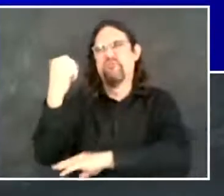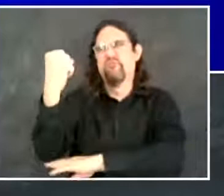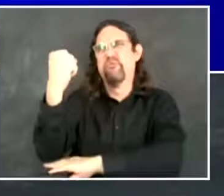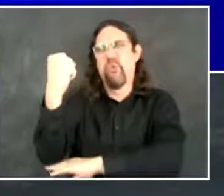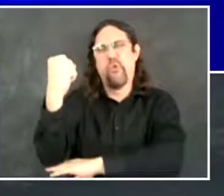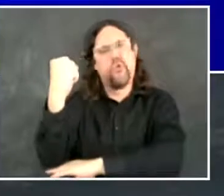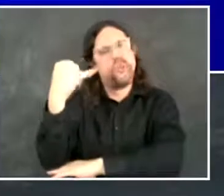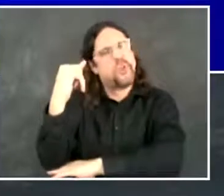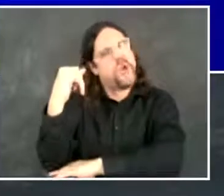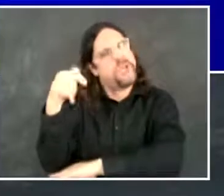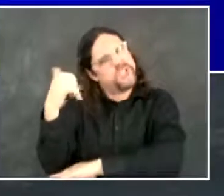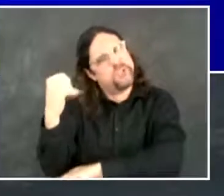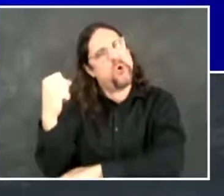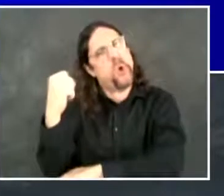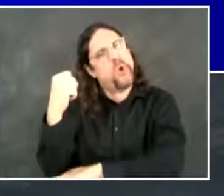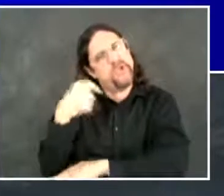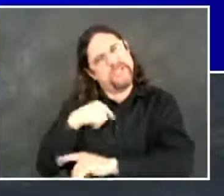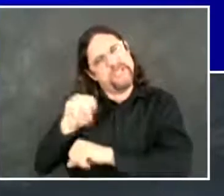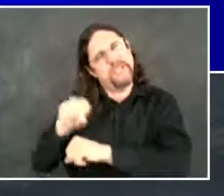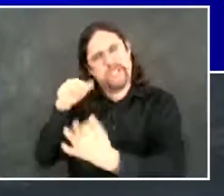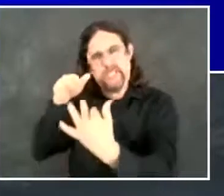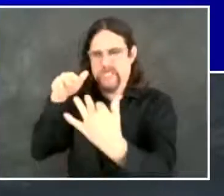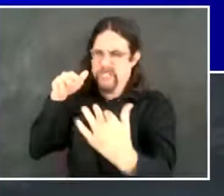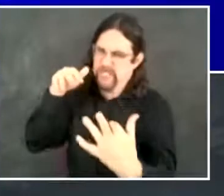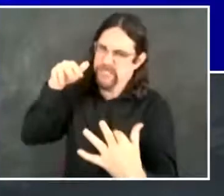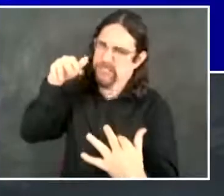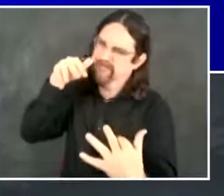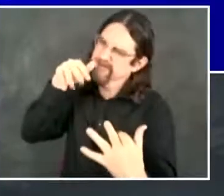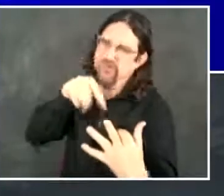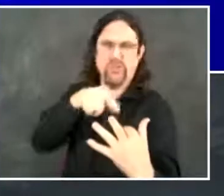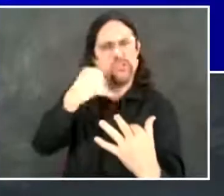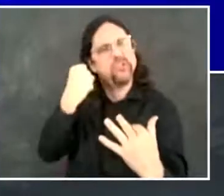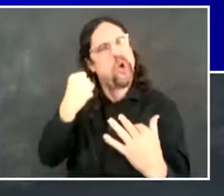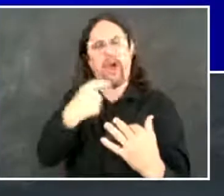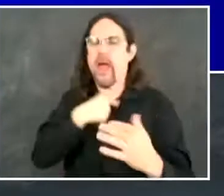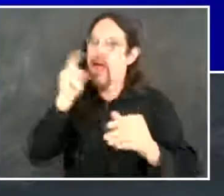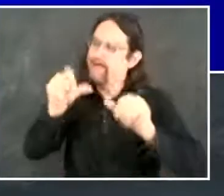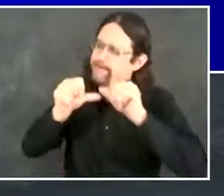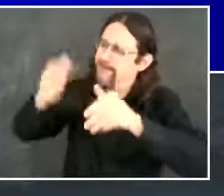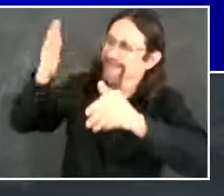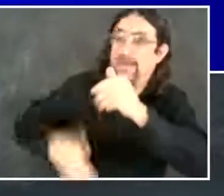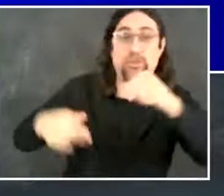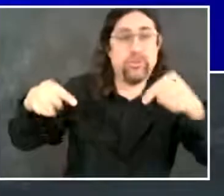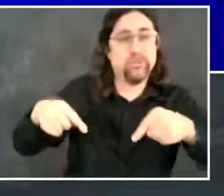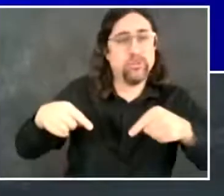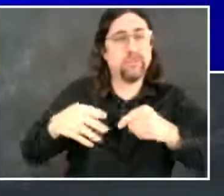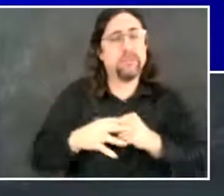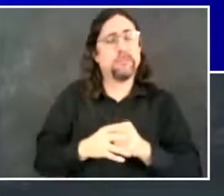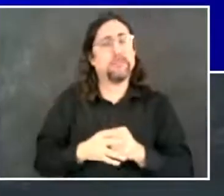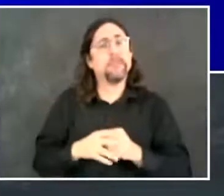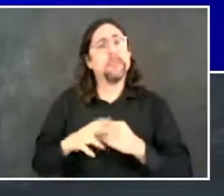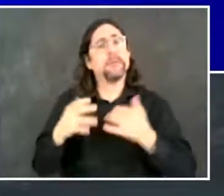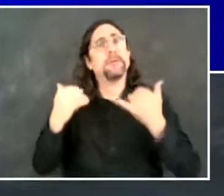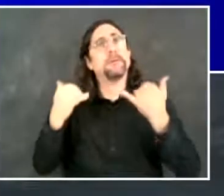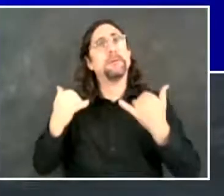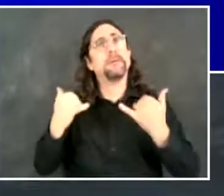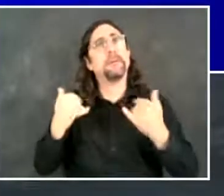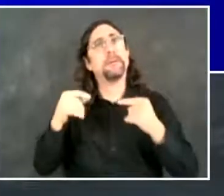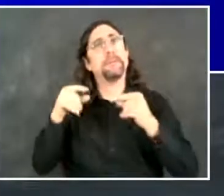indicators show you again just how it's still way too gray a situation and it's something we have to fight harder to